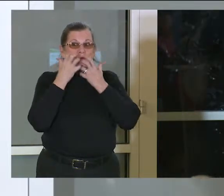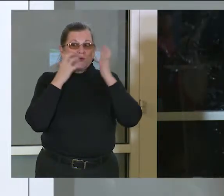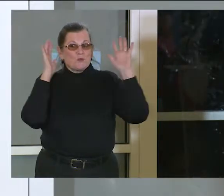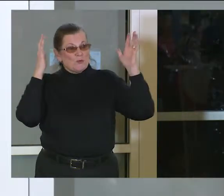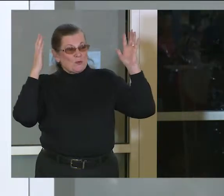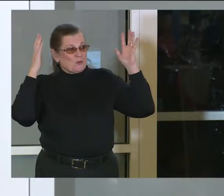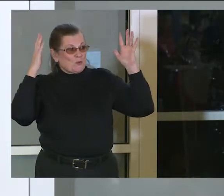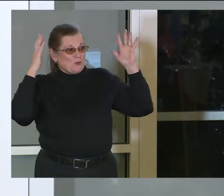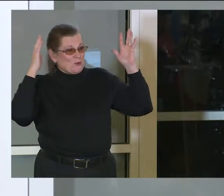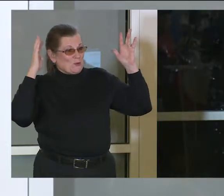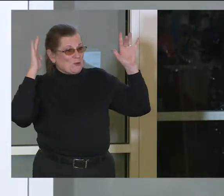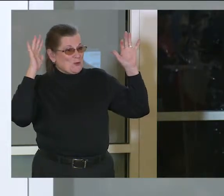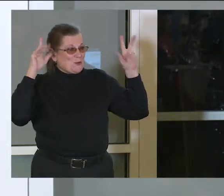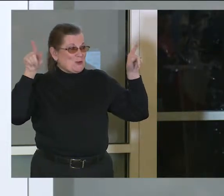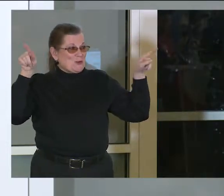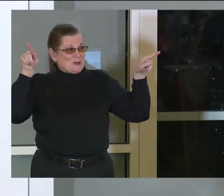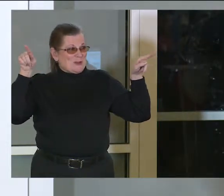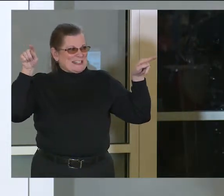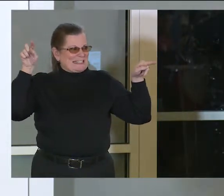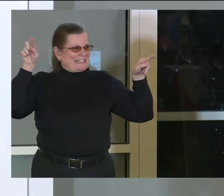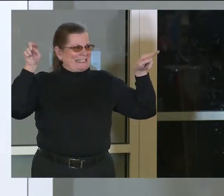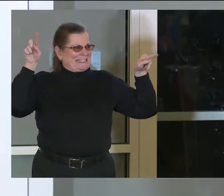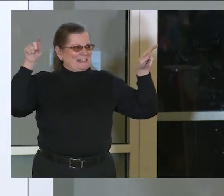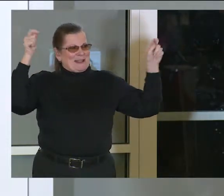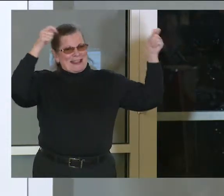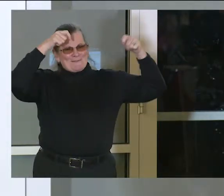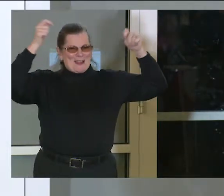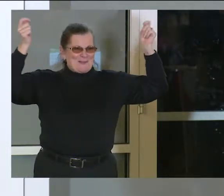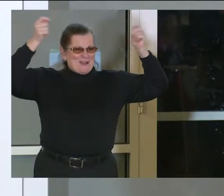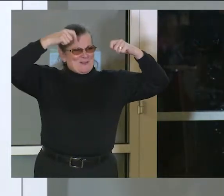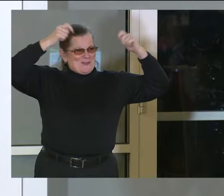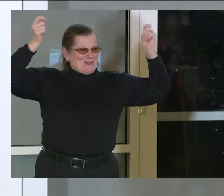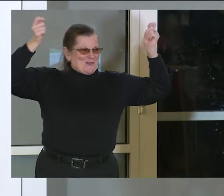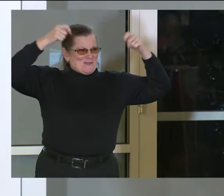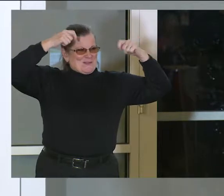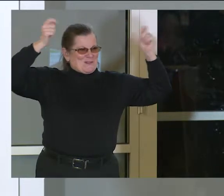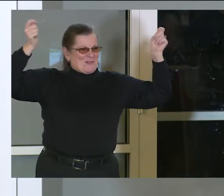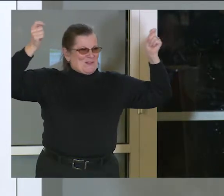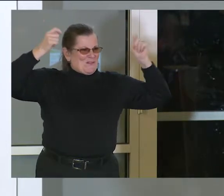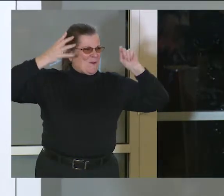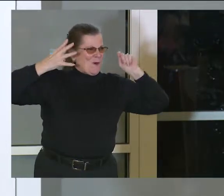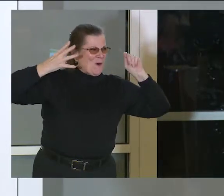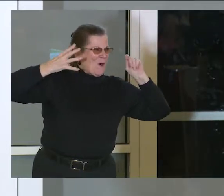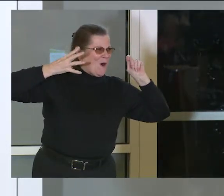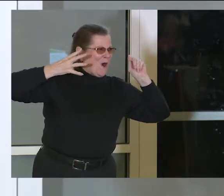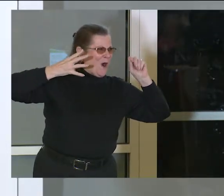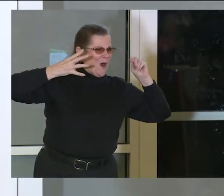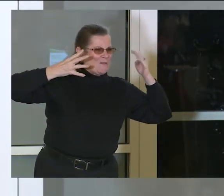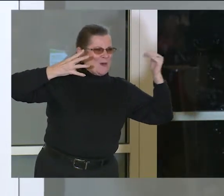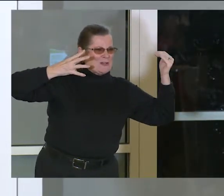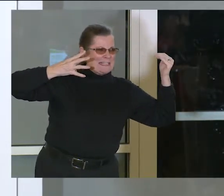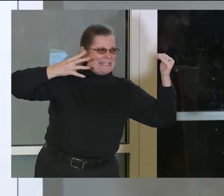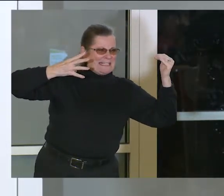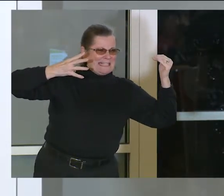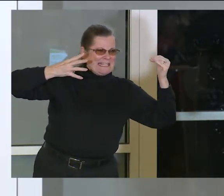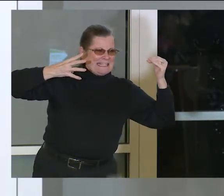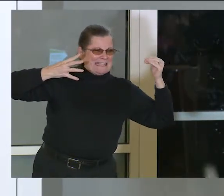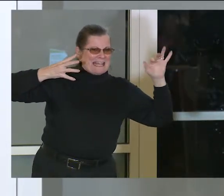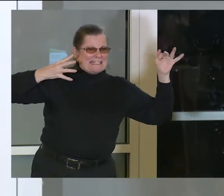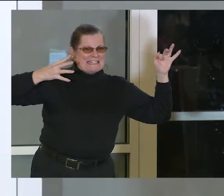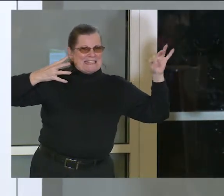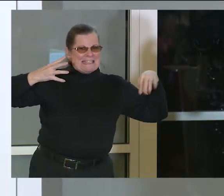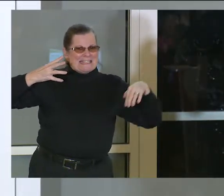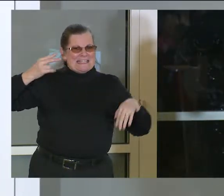table? Okay. 4? Will it be table? Let's go with... I got to